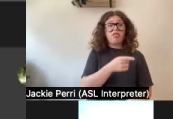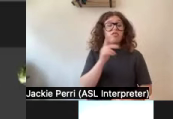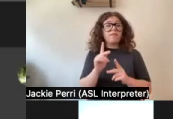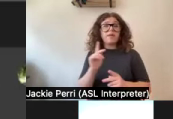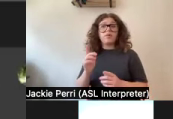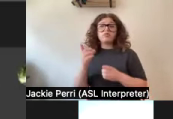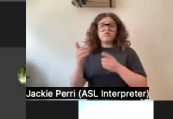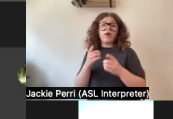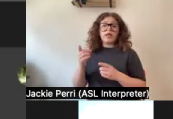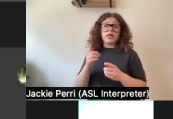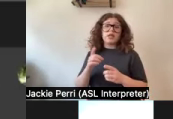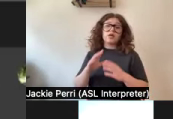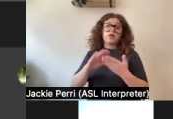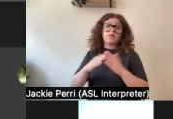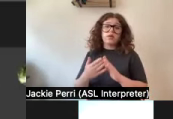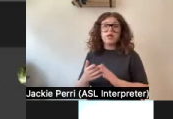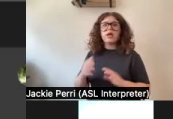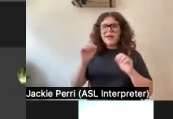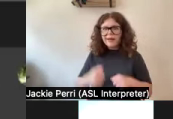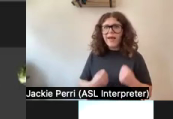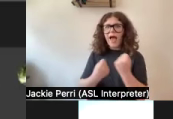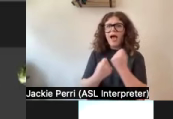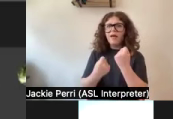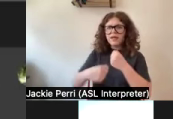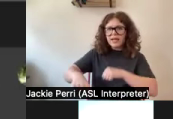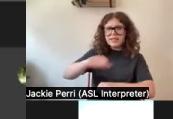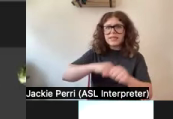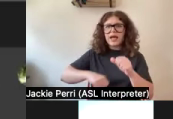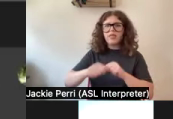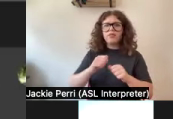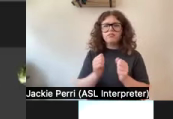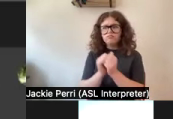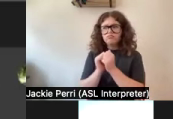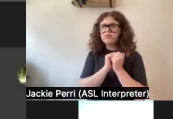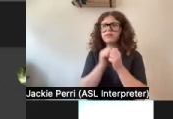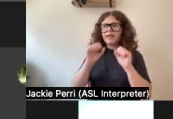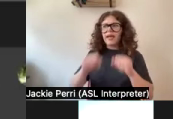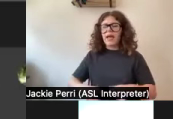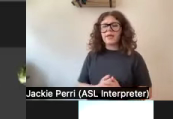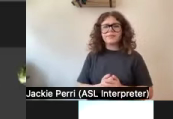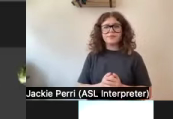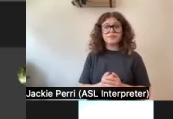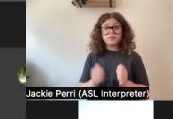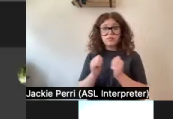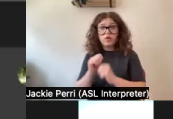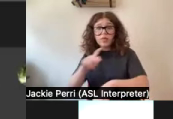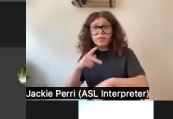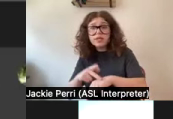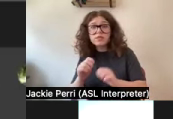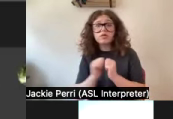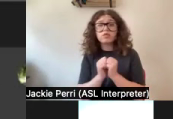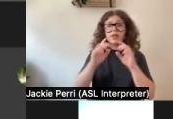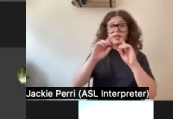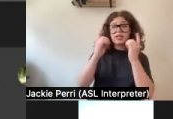their local school councils, with their principals, and with the district to provide resources for caregivers